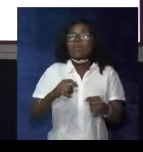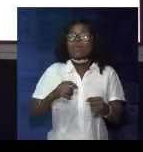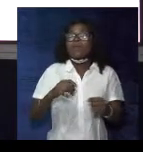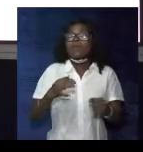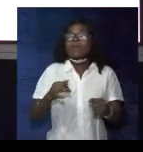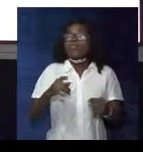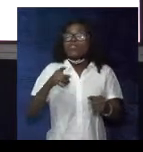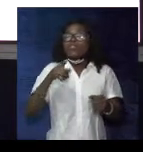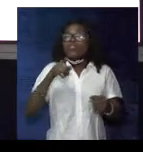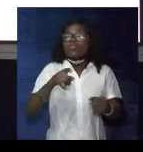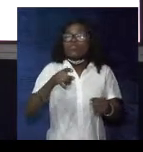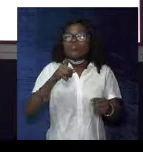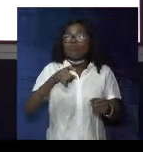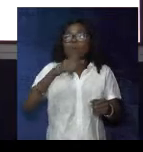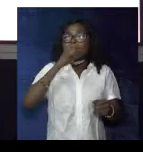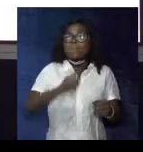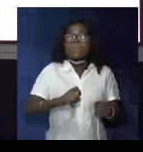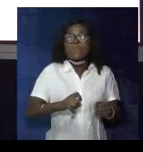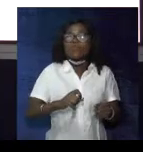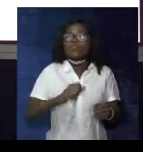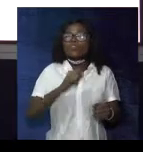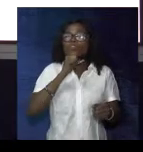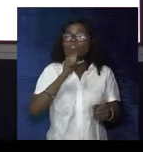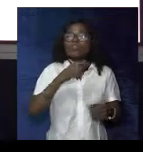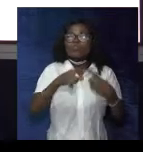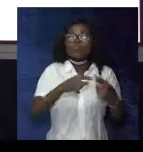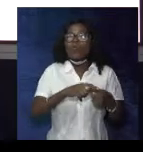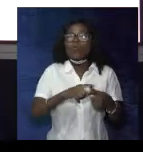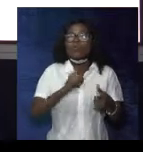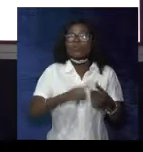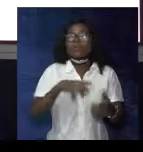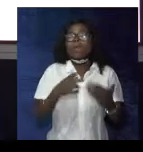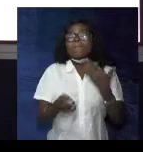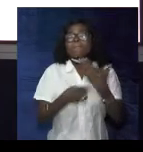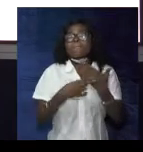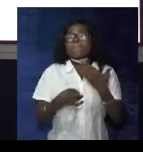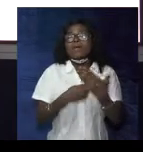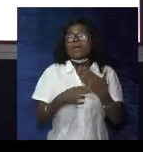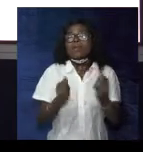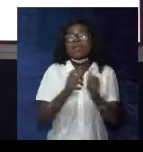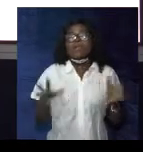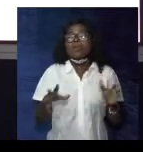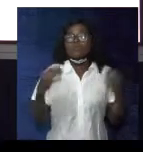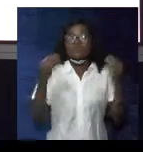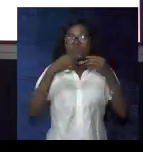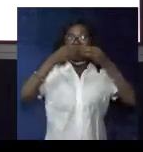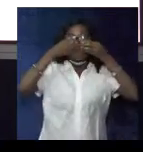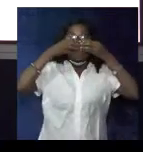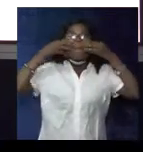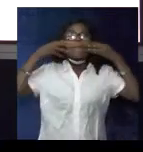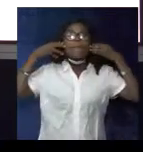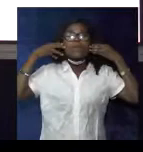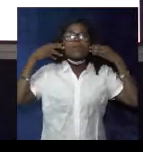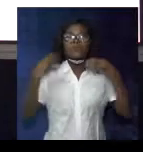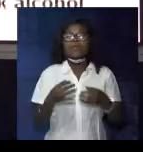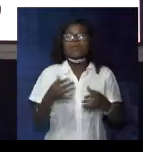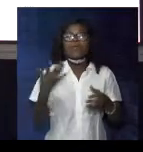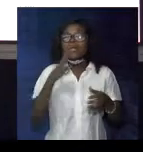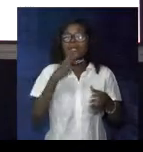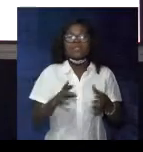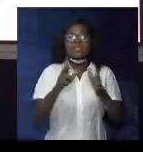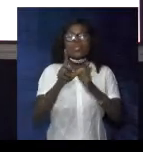mask. Is that subjective or objective? Of course it is subjective because there is a rule that says that.